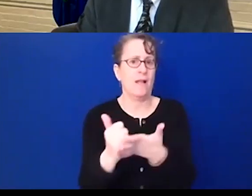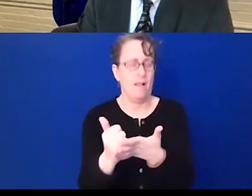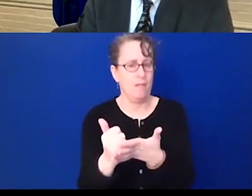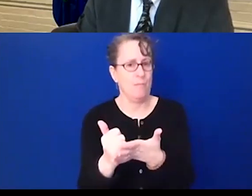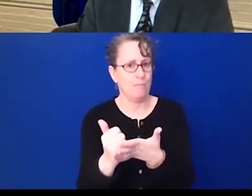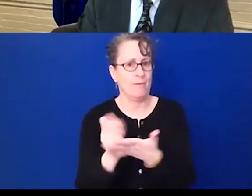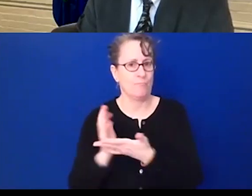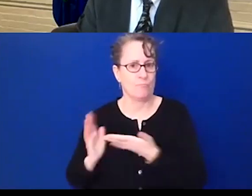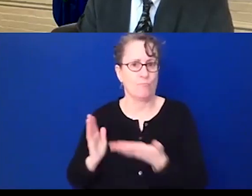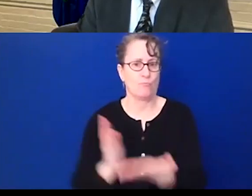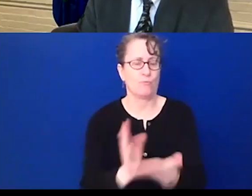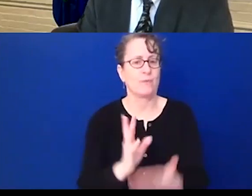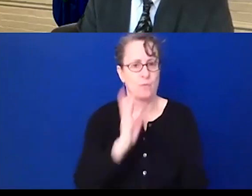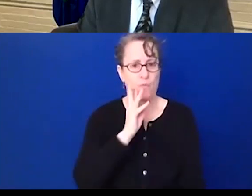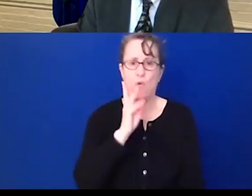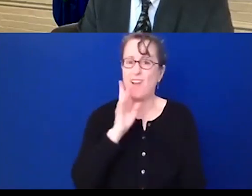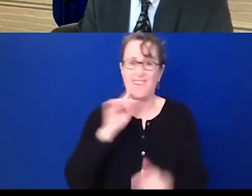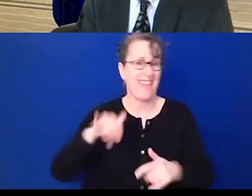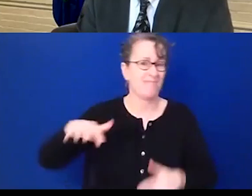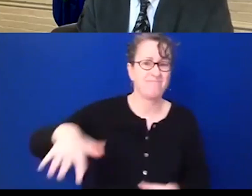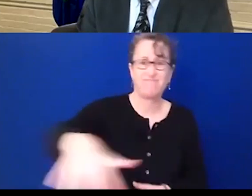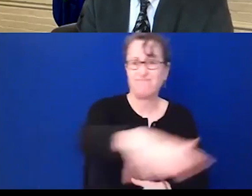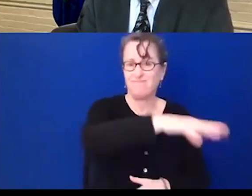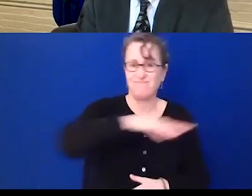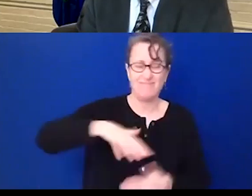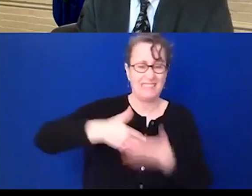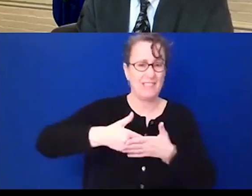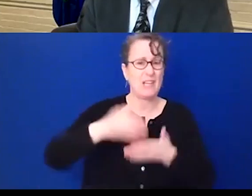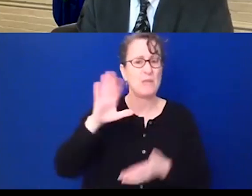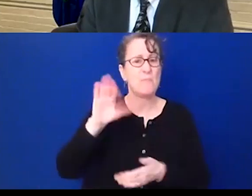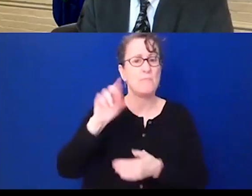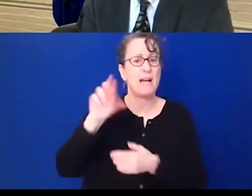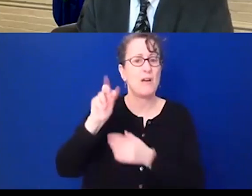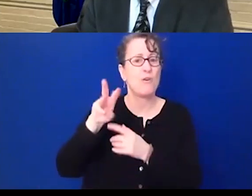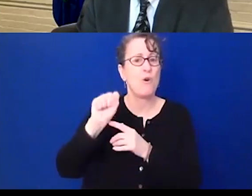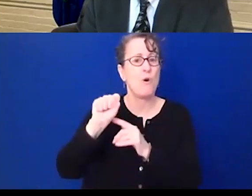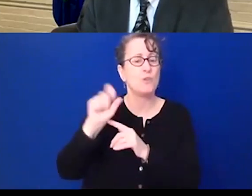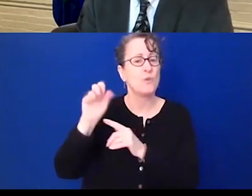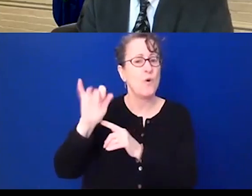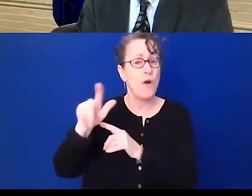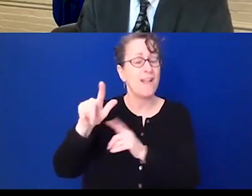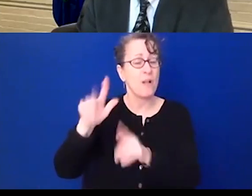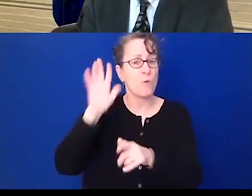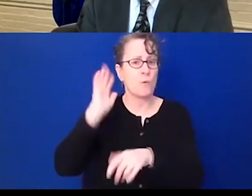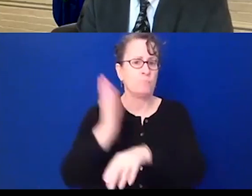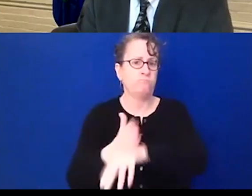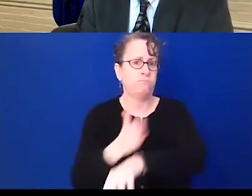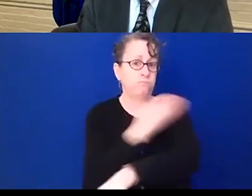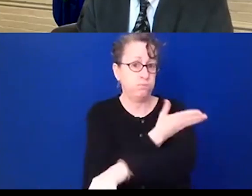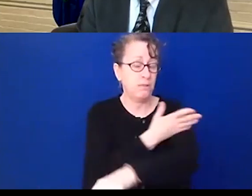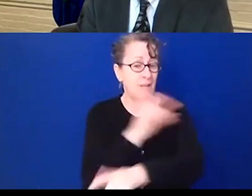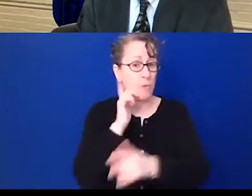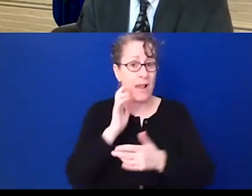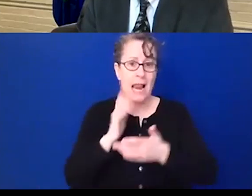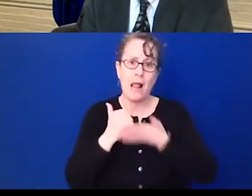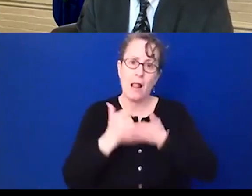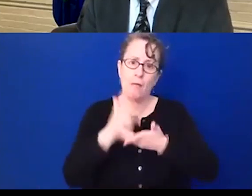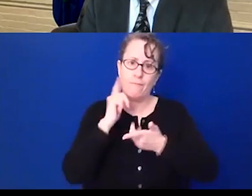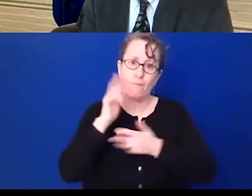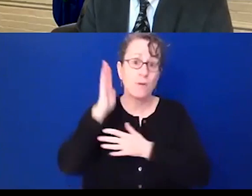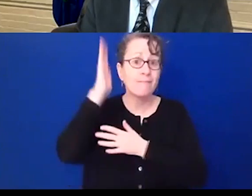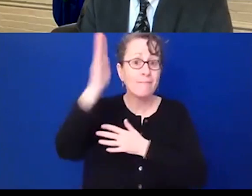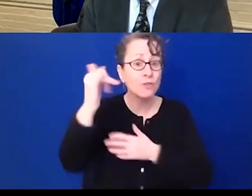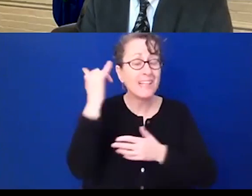that entire area for the future and any future expansion that happens down